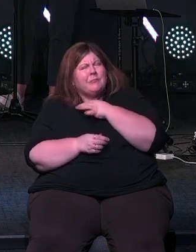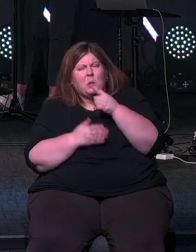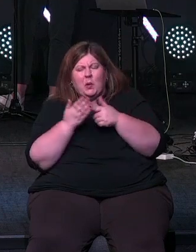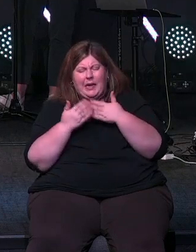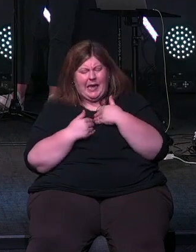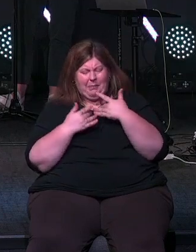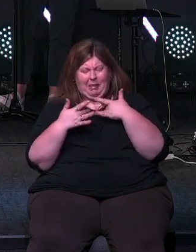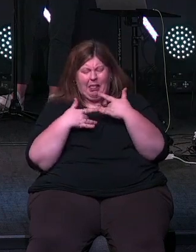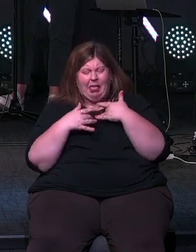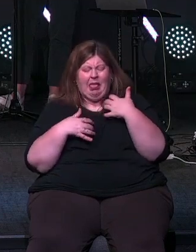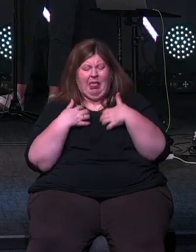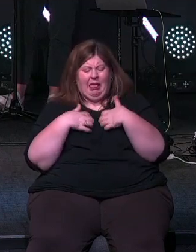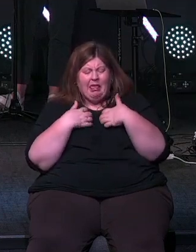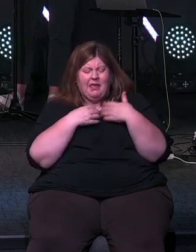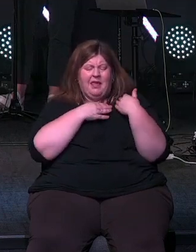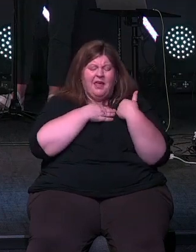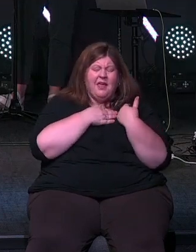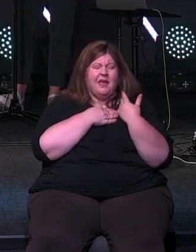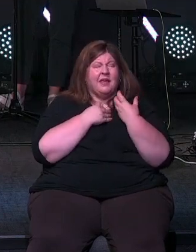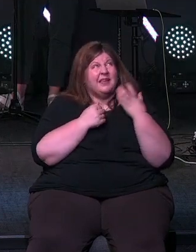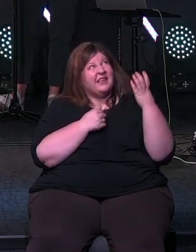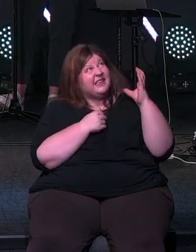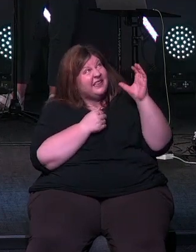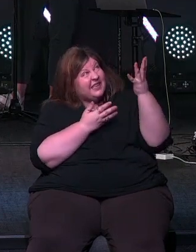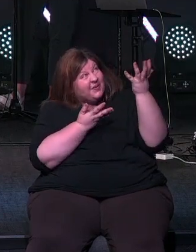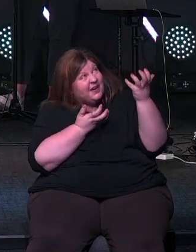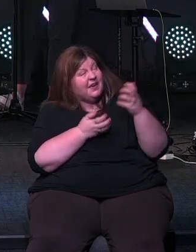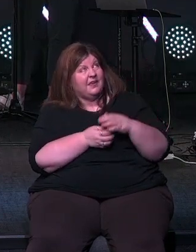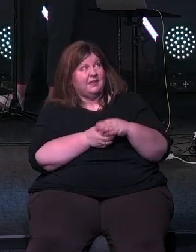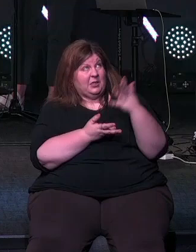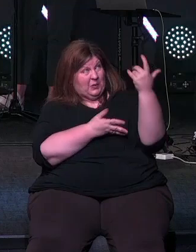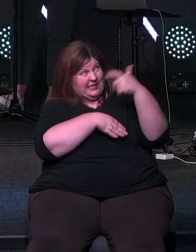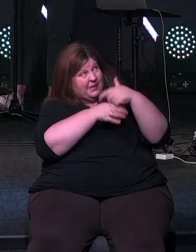on my heart. God, you actually want time with me.